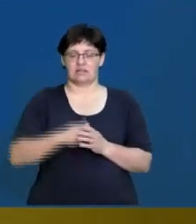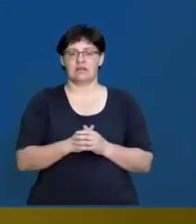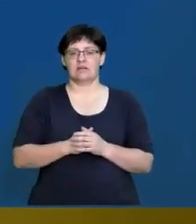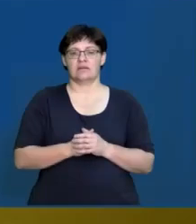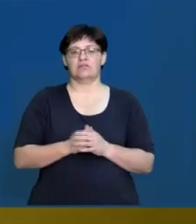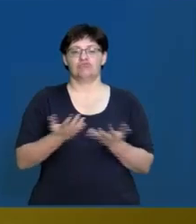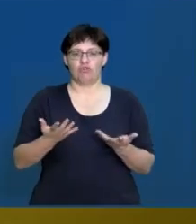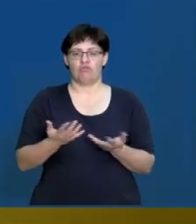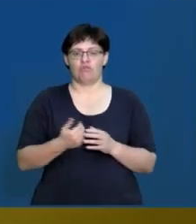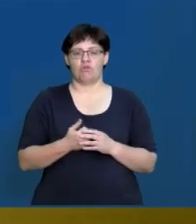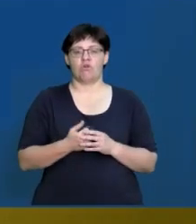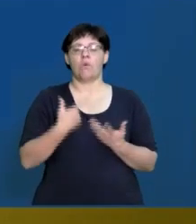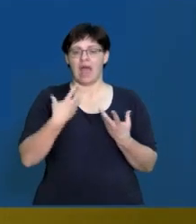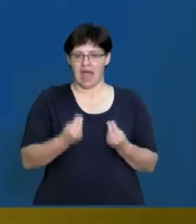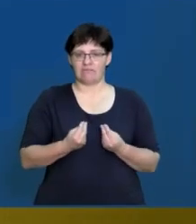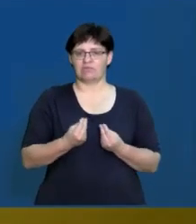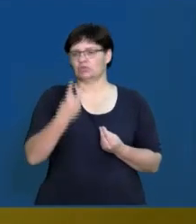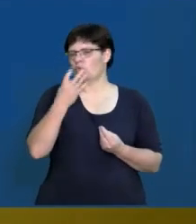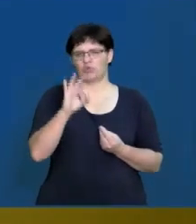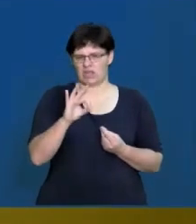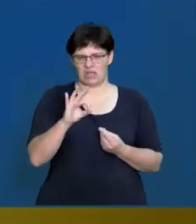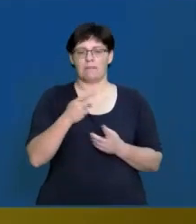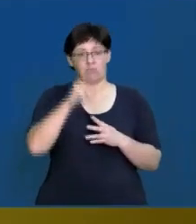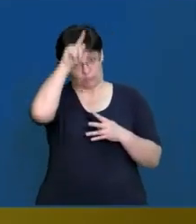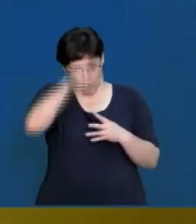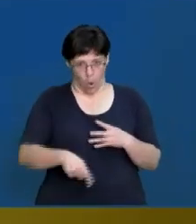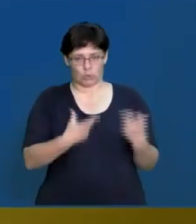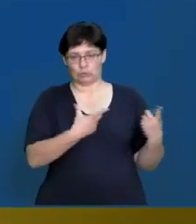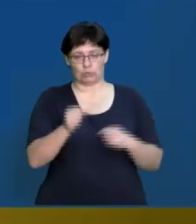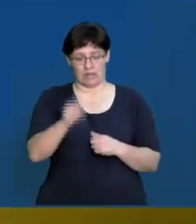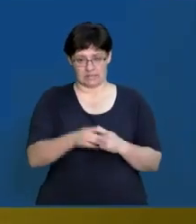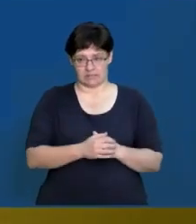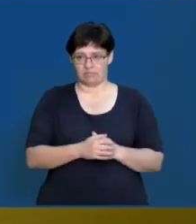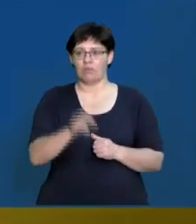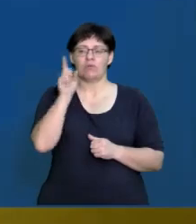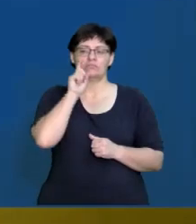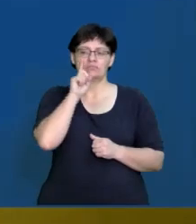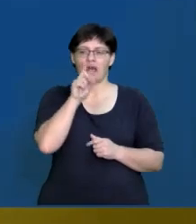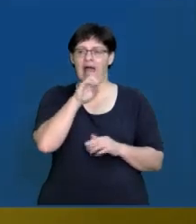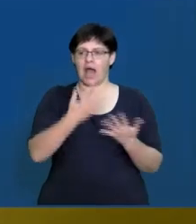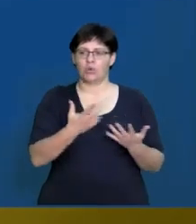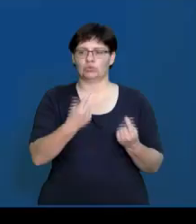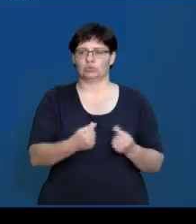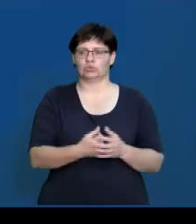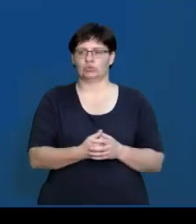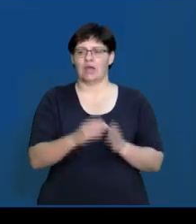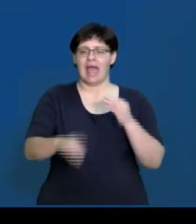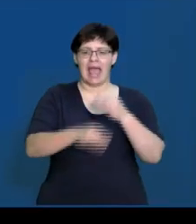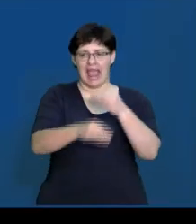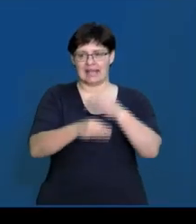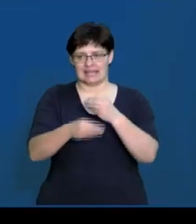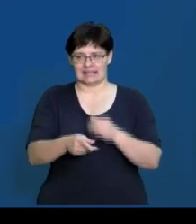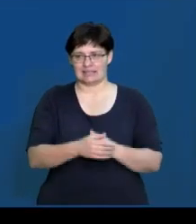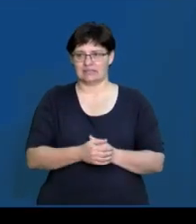kinked demand curve. So I've just done 2 or 3 for you guys as examples there. Now let's look at how we tackle